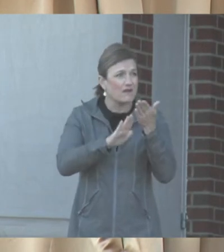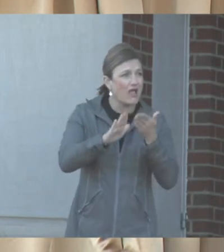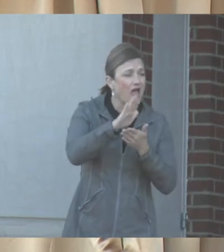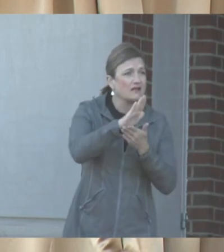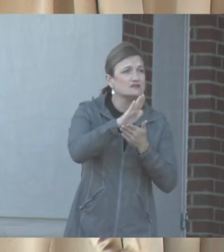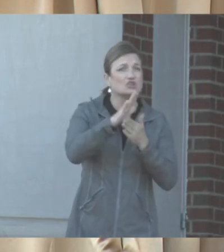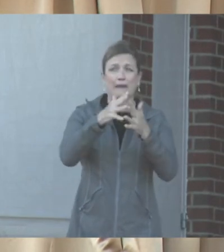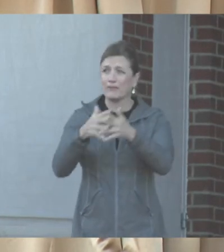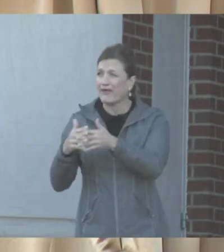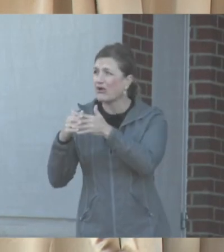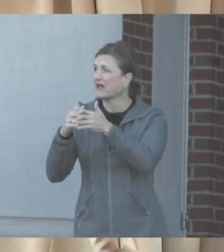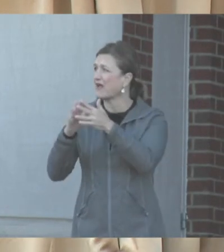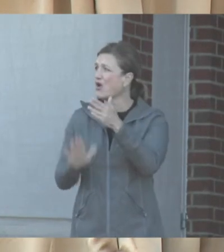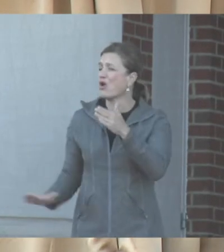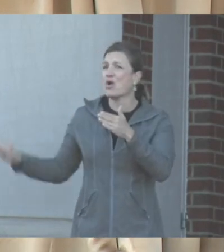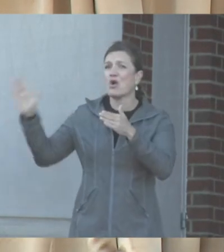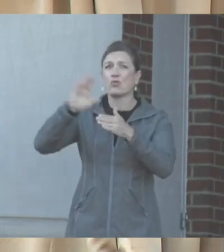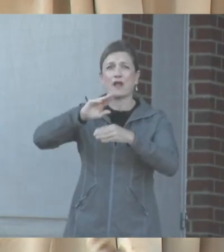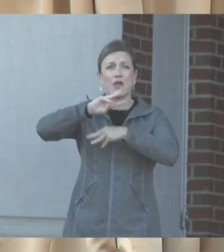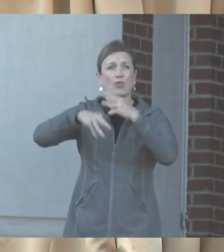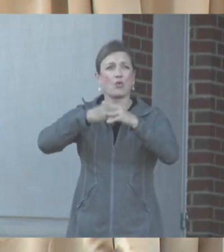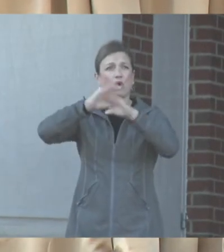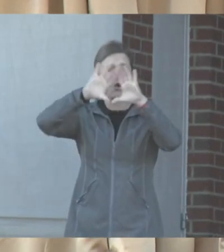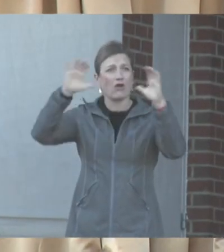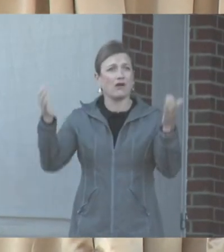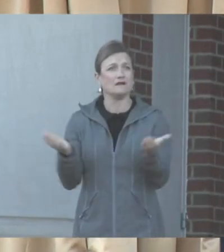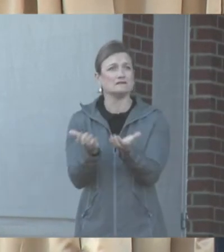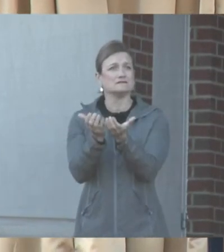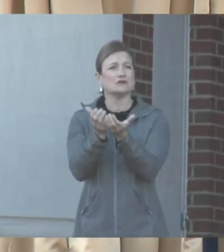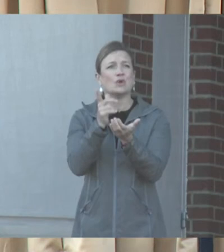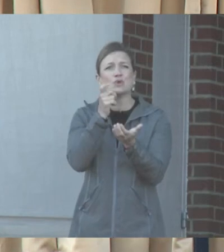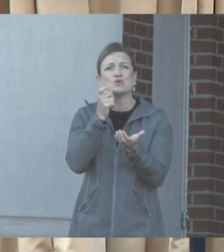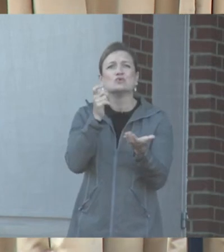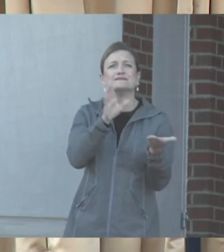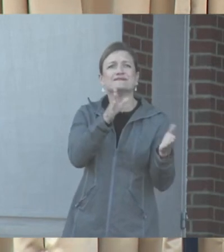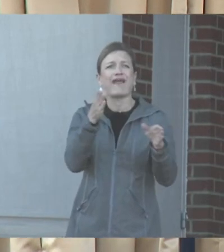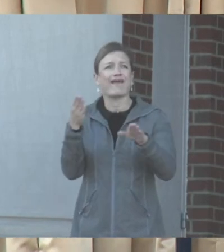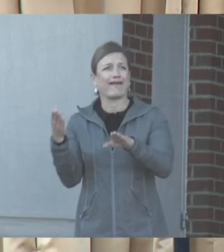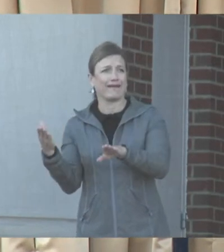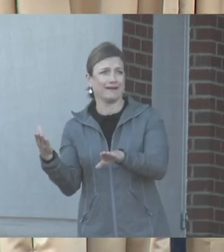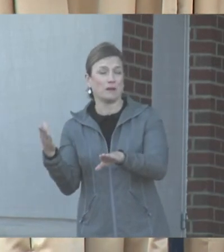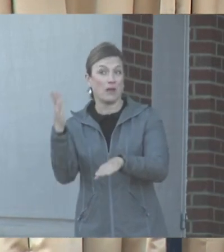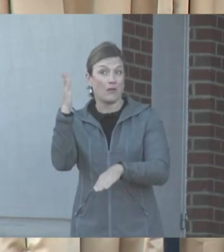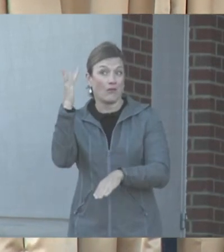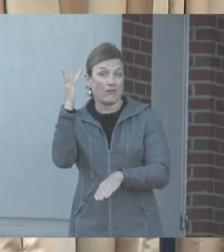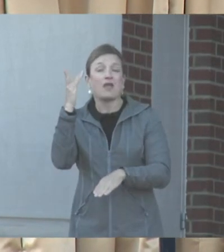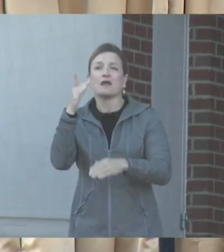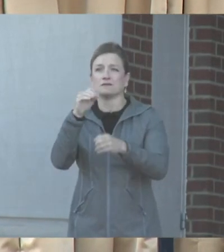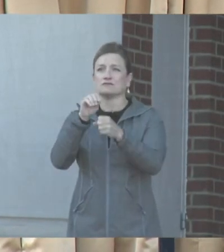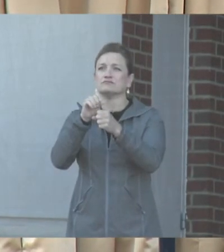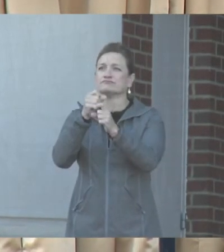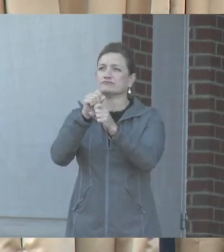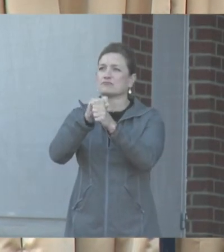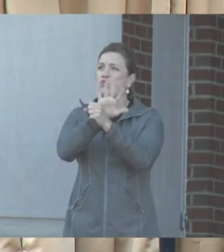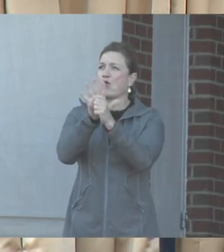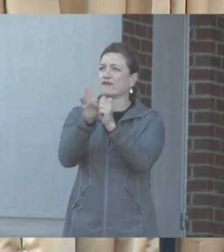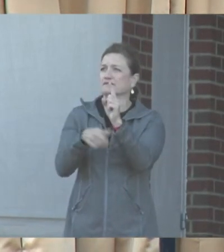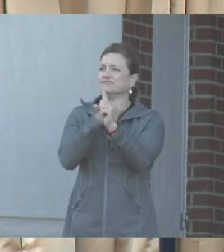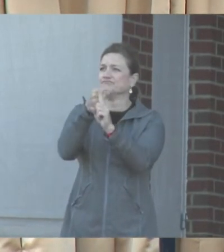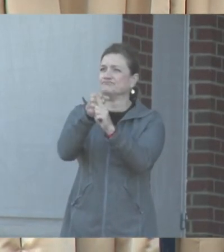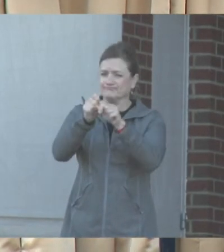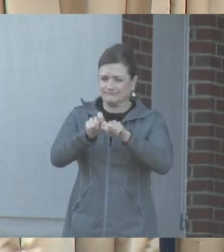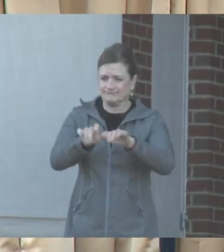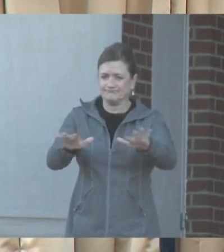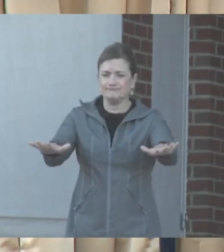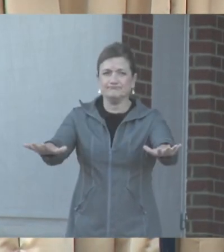and around the world, who were lost, those who have suffered loss, and those who were impacted by the coronavirus. Please pause